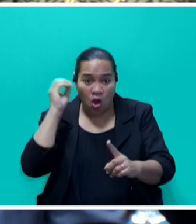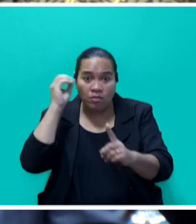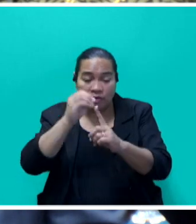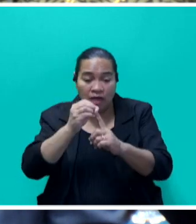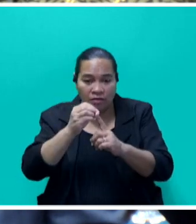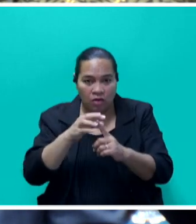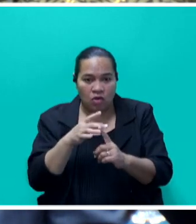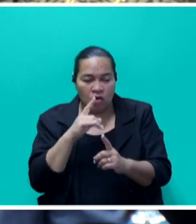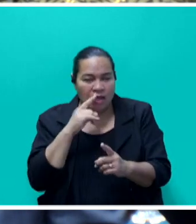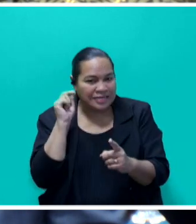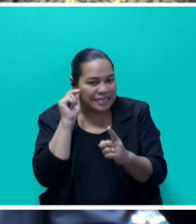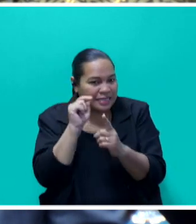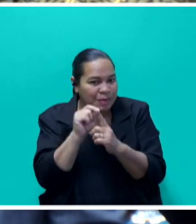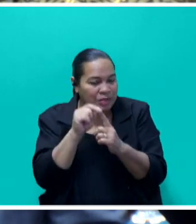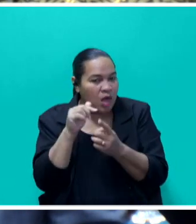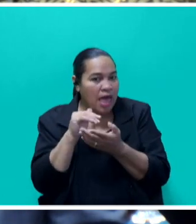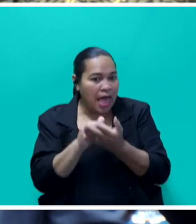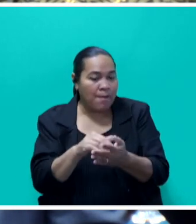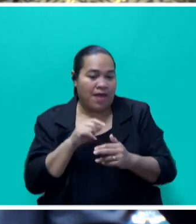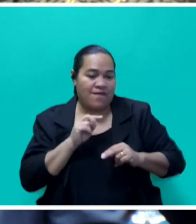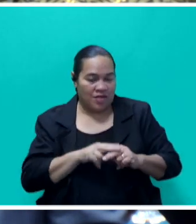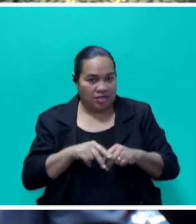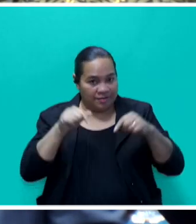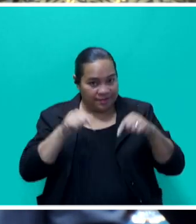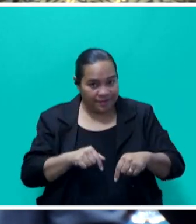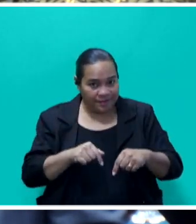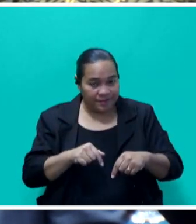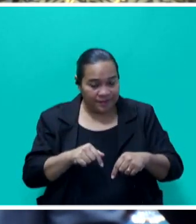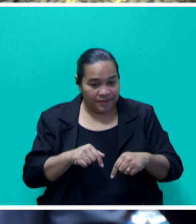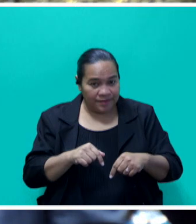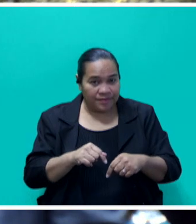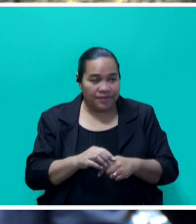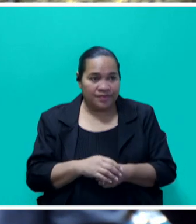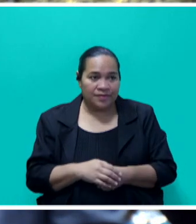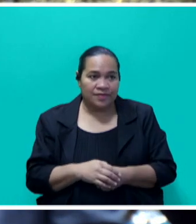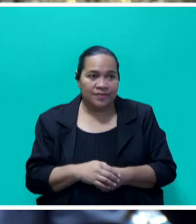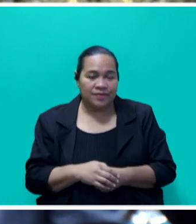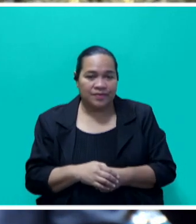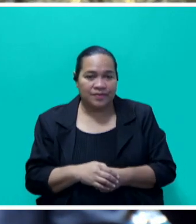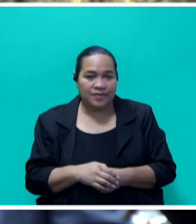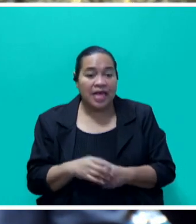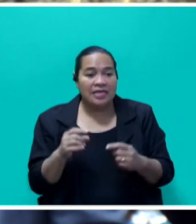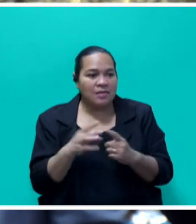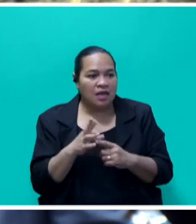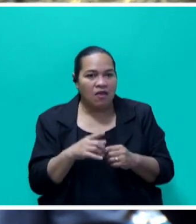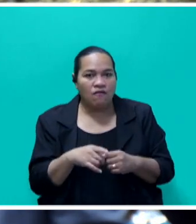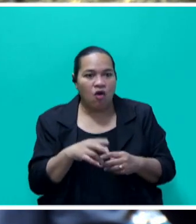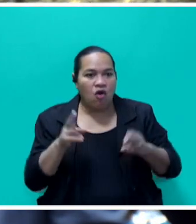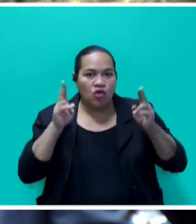is to specifically help Fiji in our human trafficking